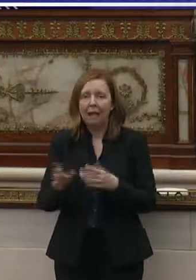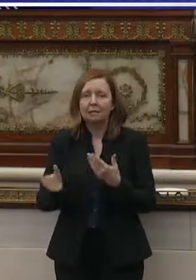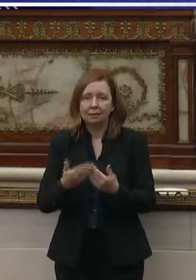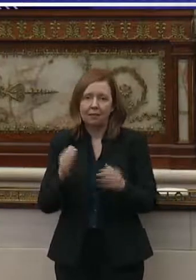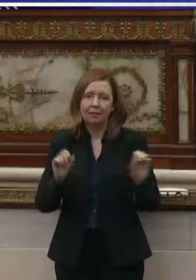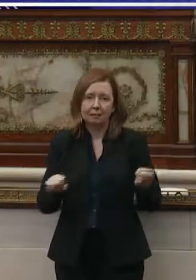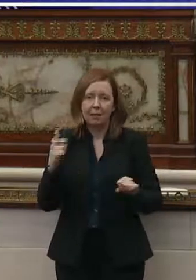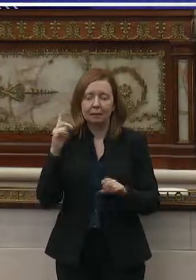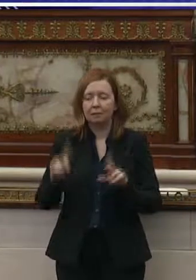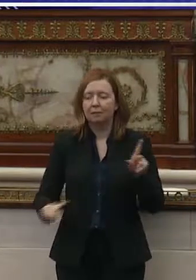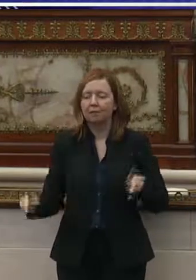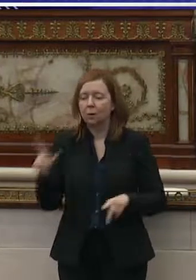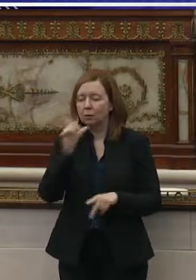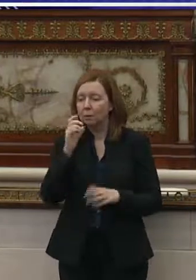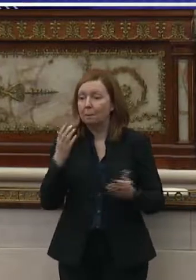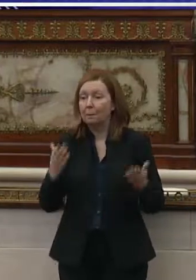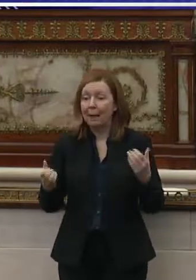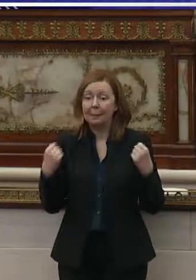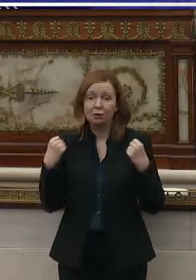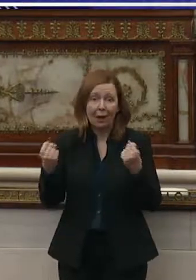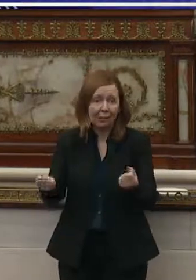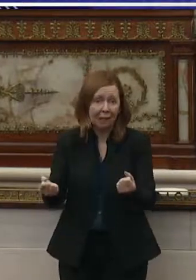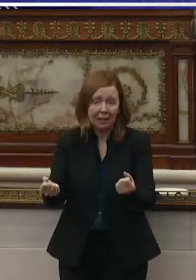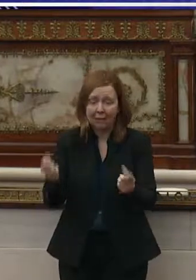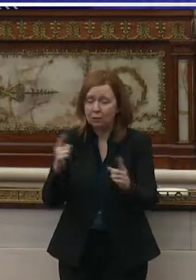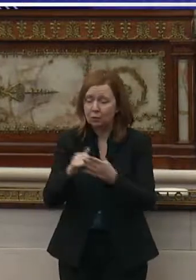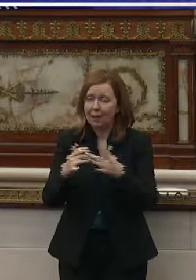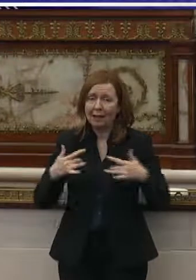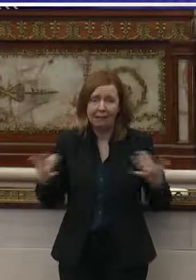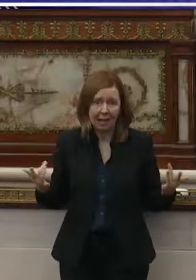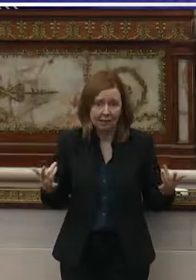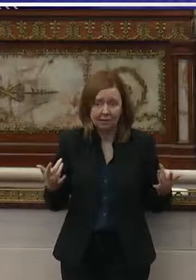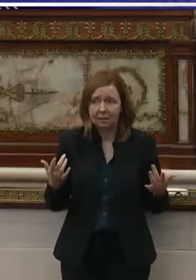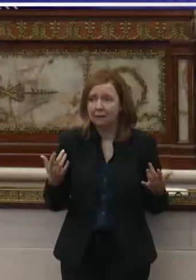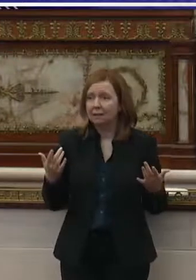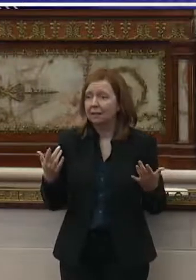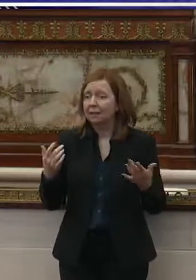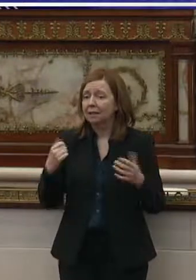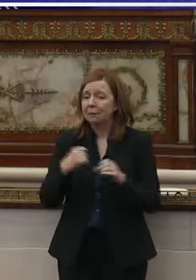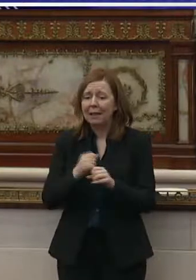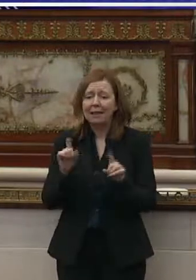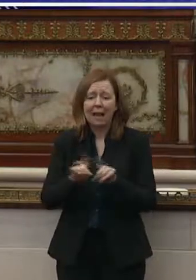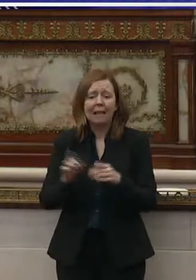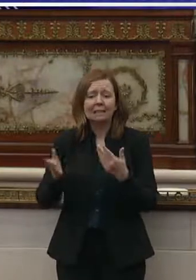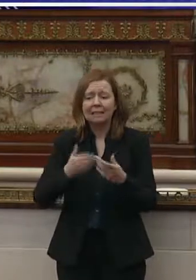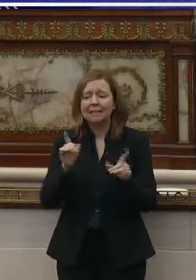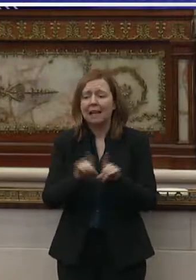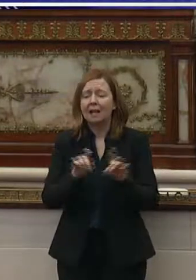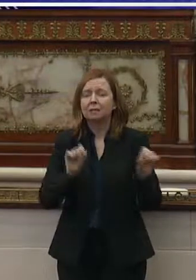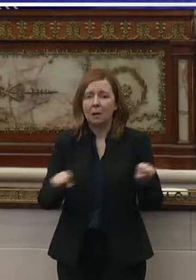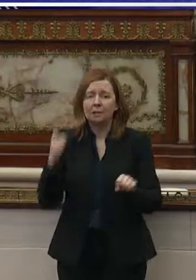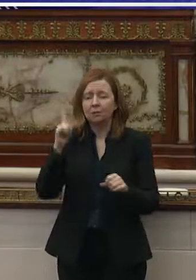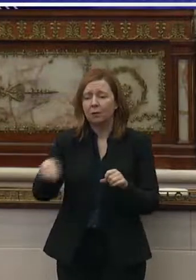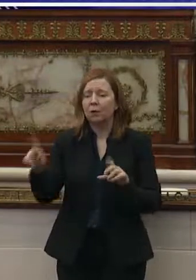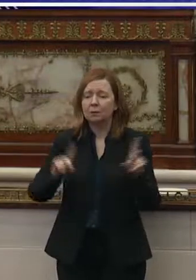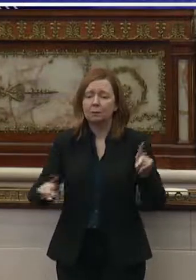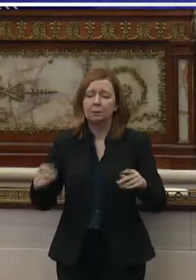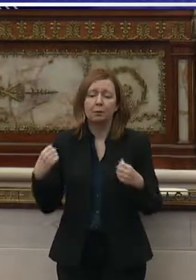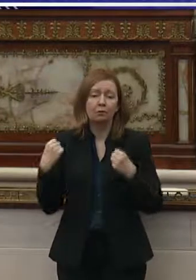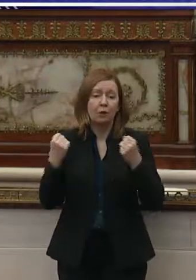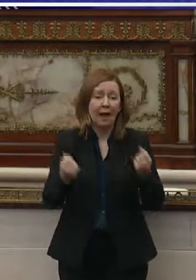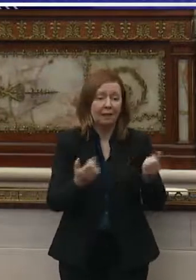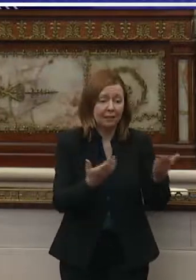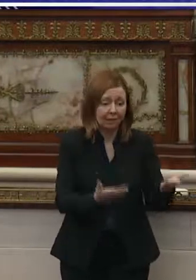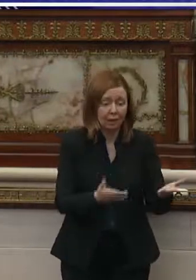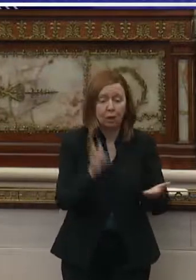possible for folks who may be driving to that event. Make it as easy as possible for those folks who may be driving to the